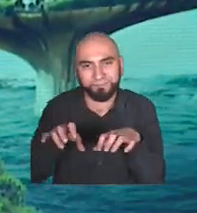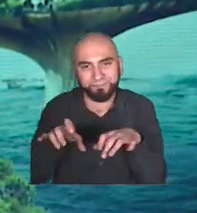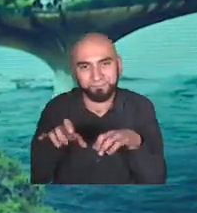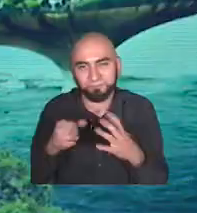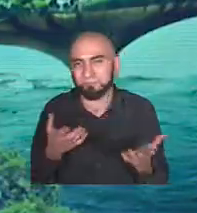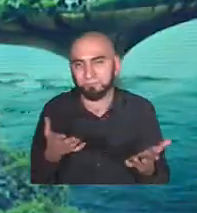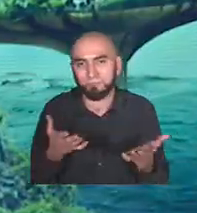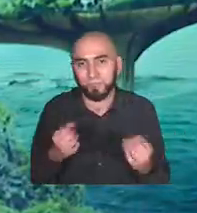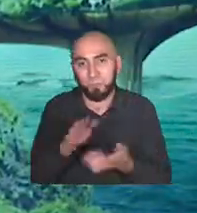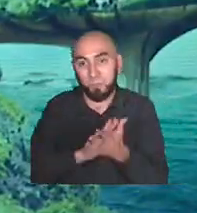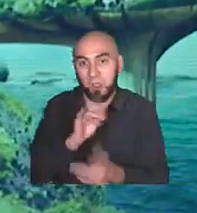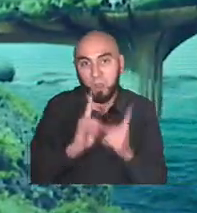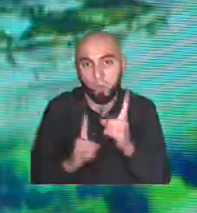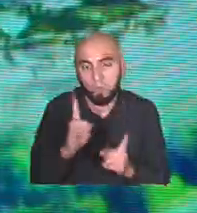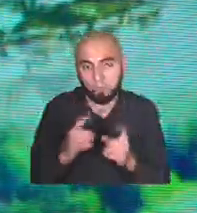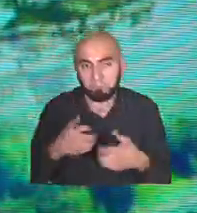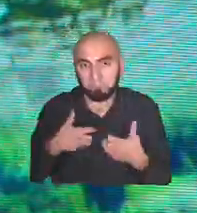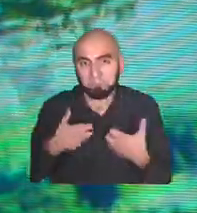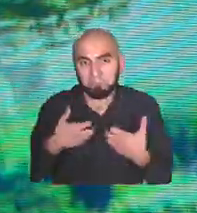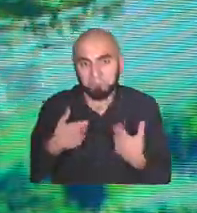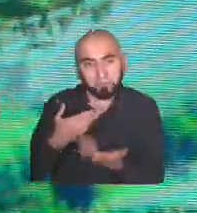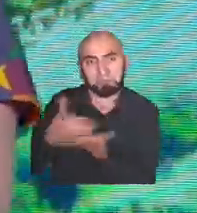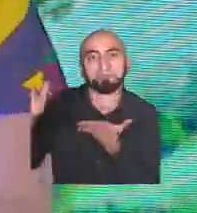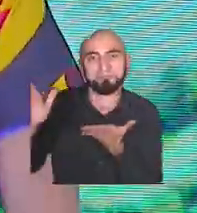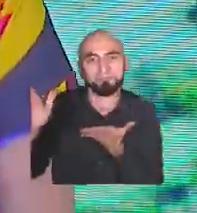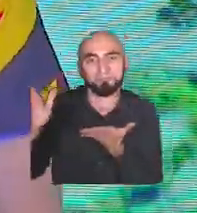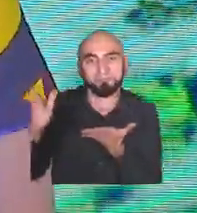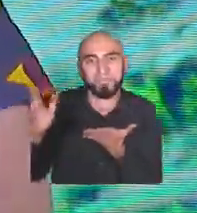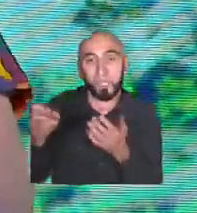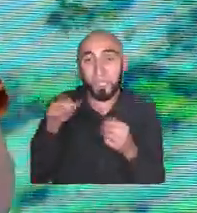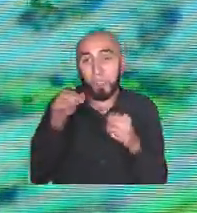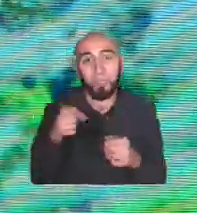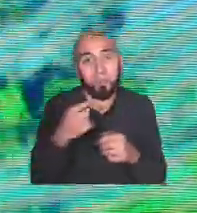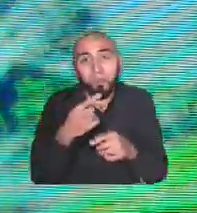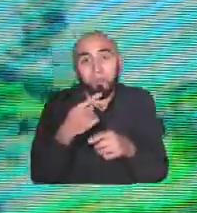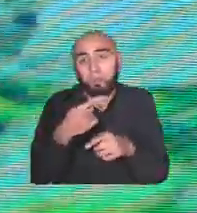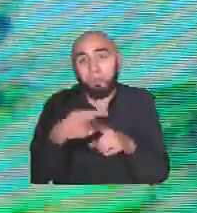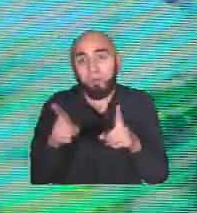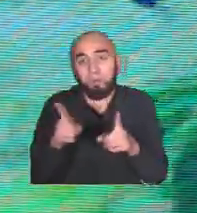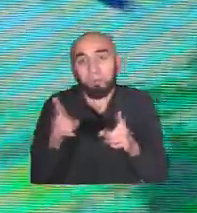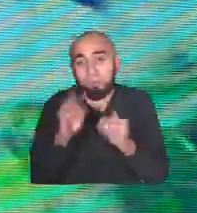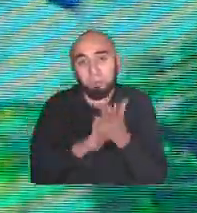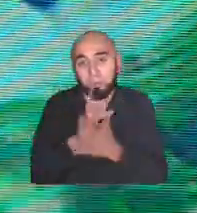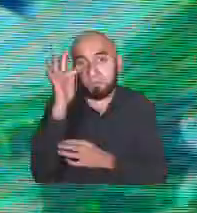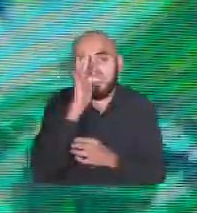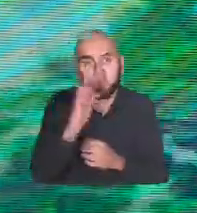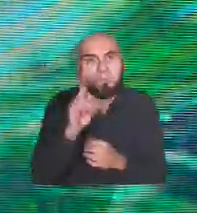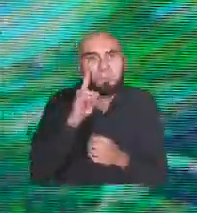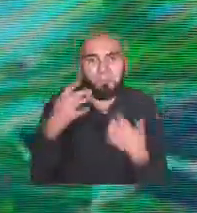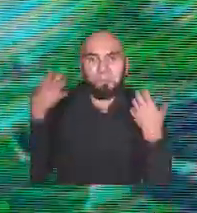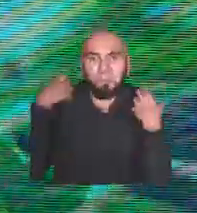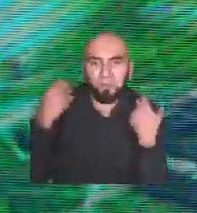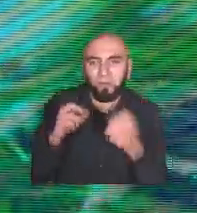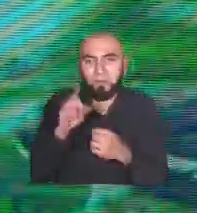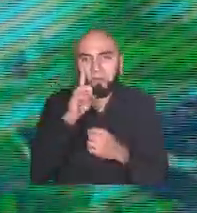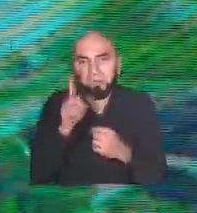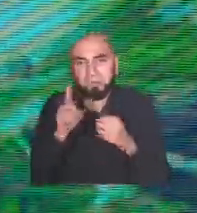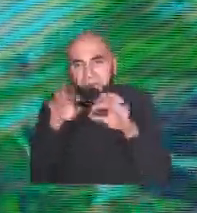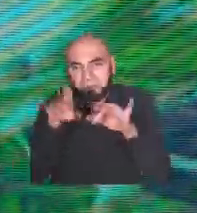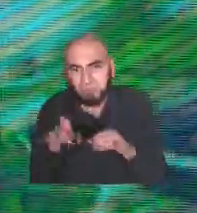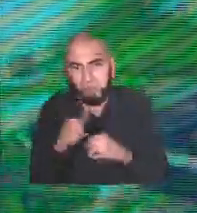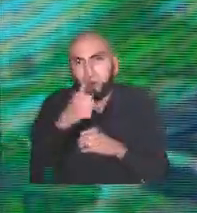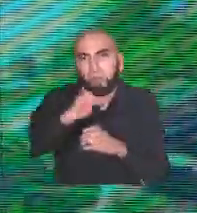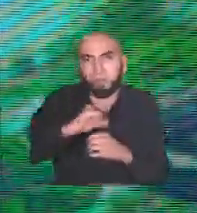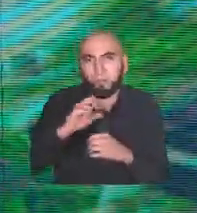At this large scale, you don't know who's running the show. You don't know the individual engineer who wrote that code, and if you do put a